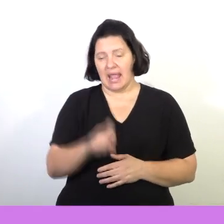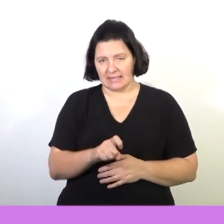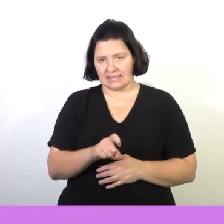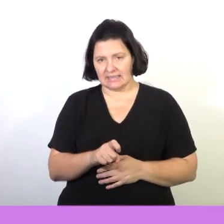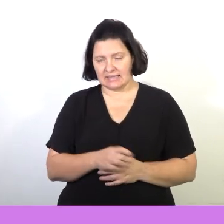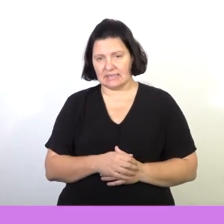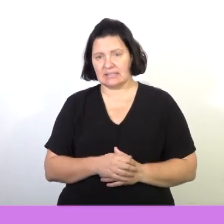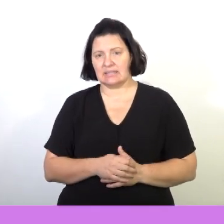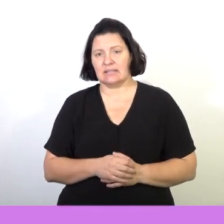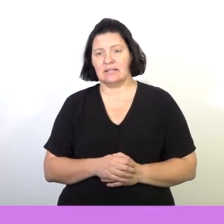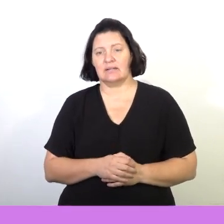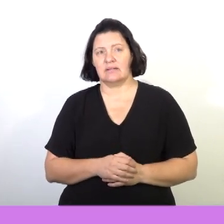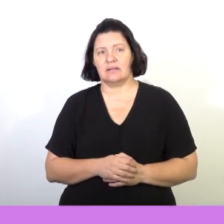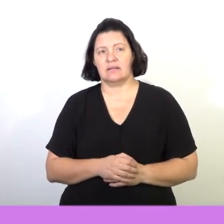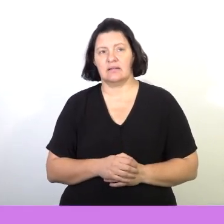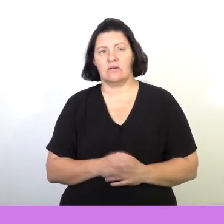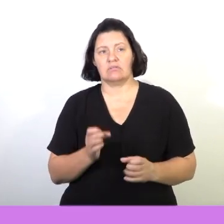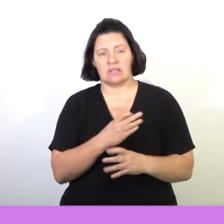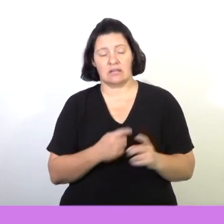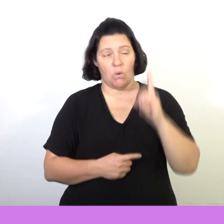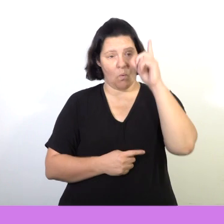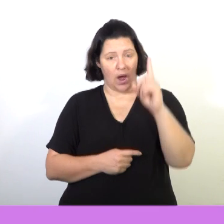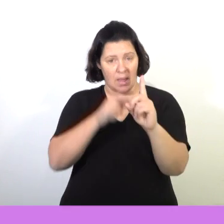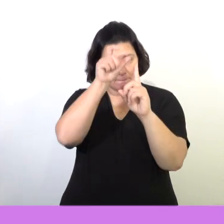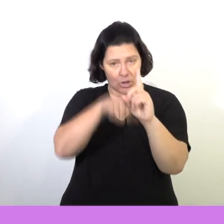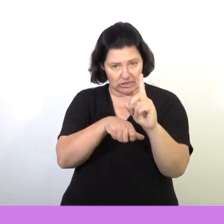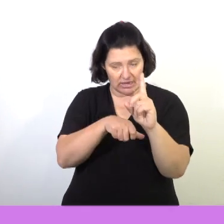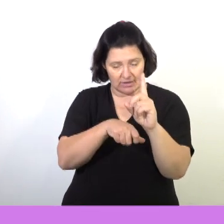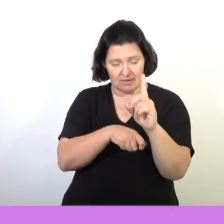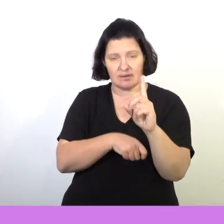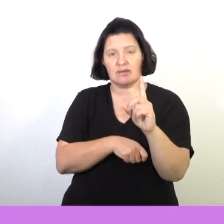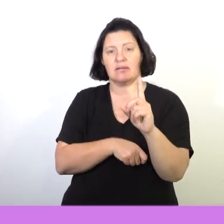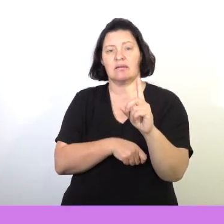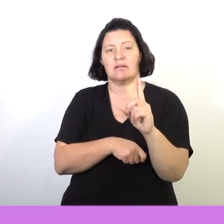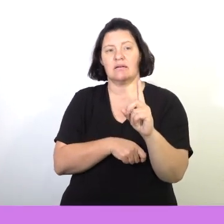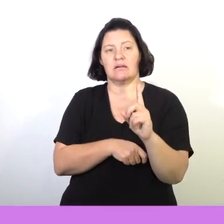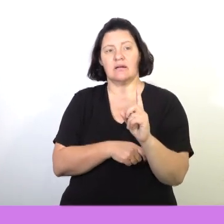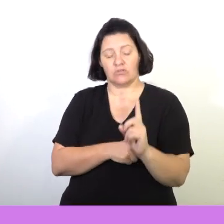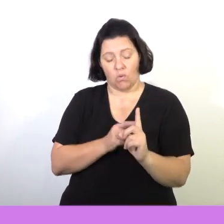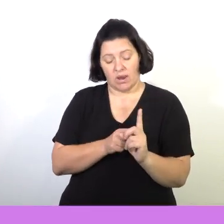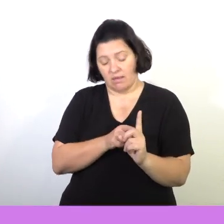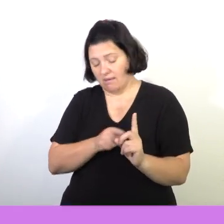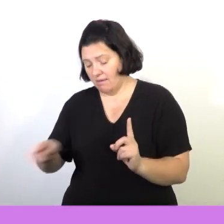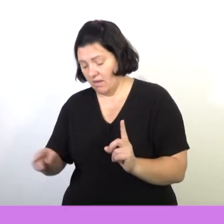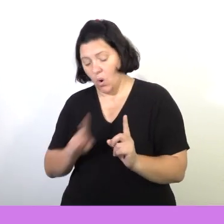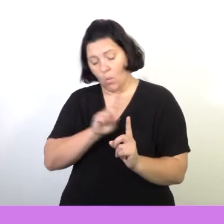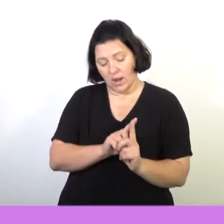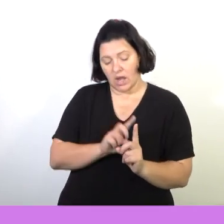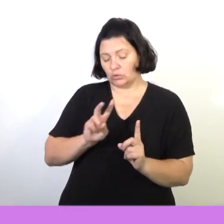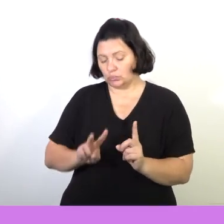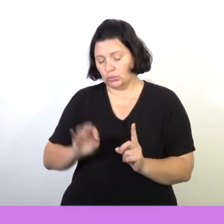value is 1, so the graph will start there. If one person is in the car, they will each pay